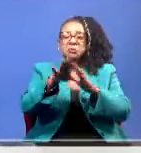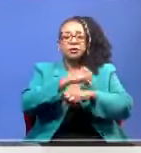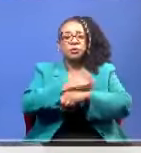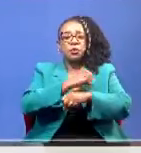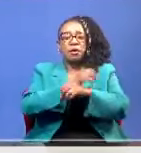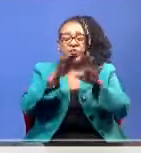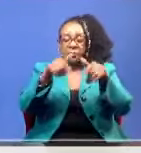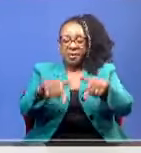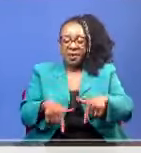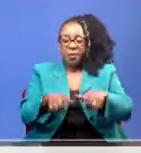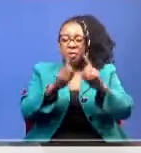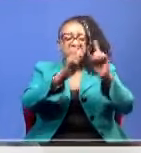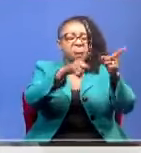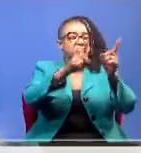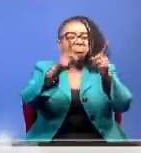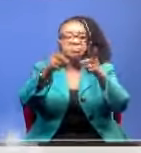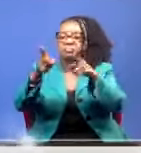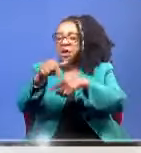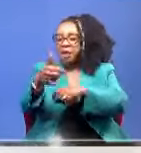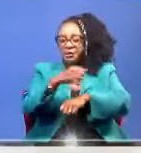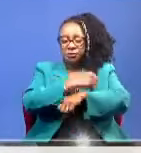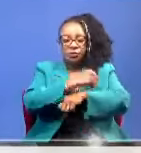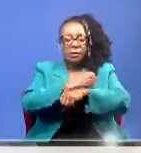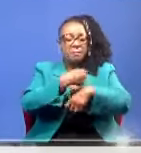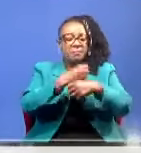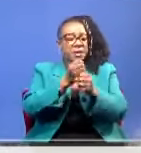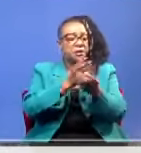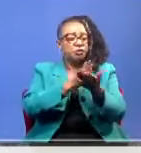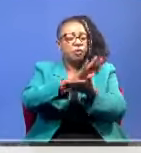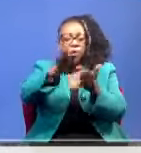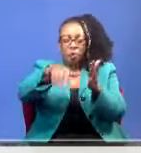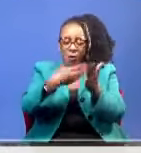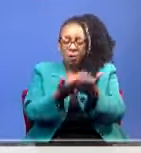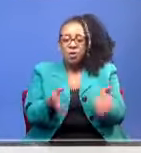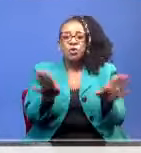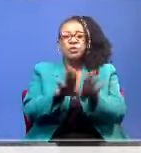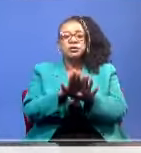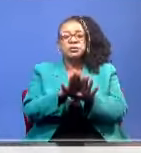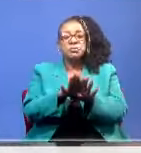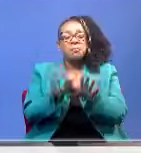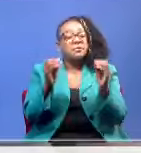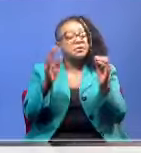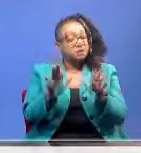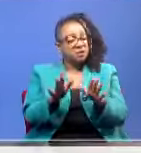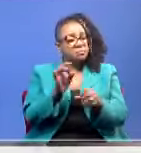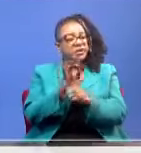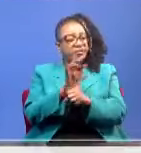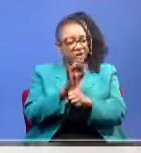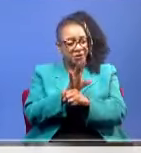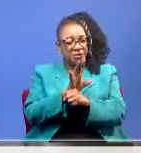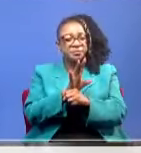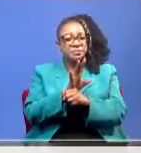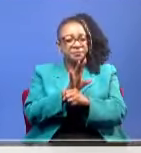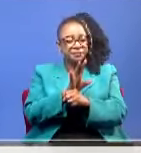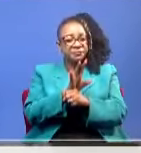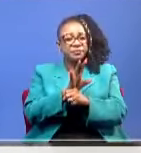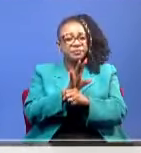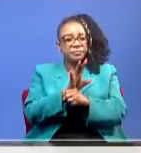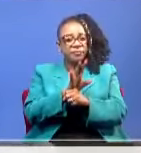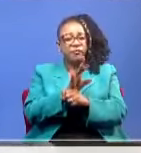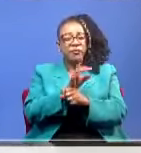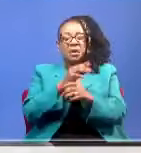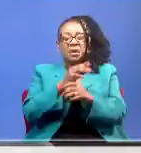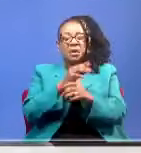here we are moving to other schools to ensure that all the schools are closed. And teachers, this is the advice I'm giving to you. Do not go